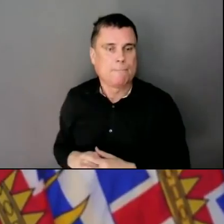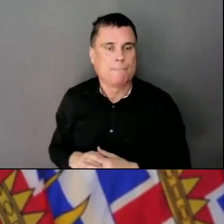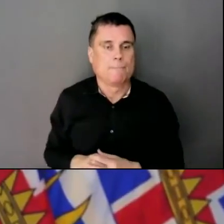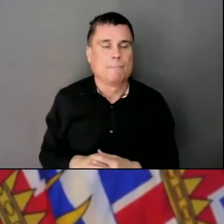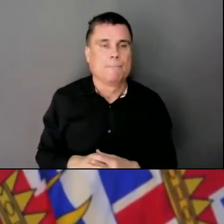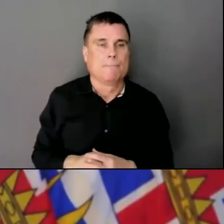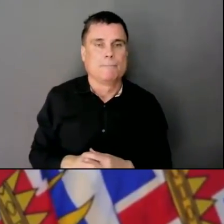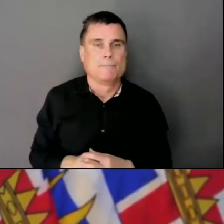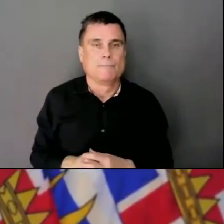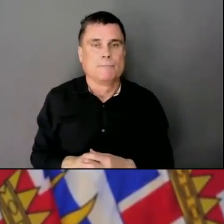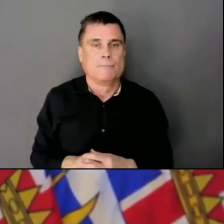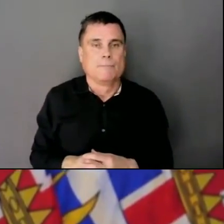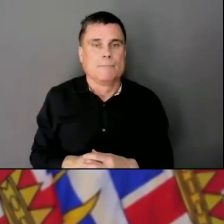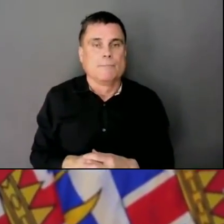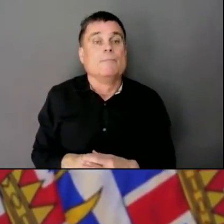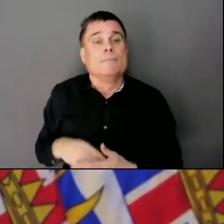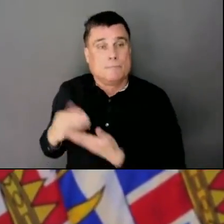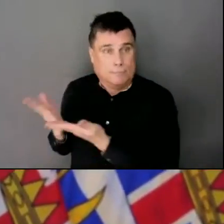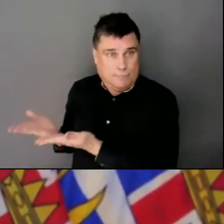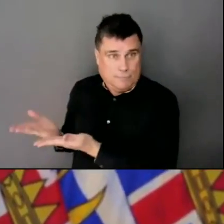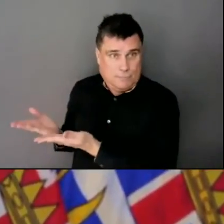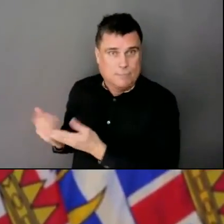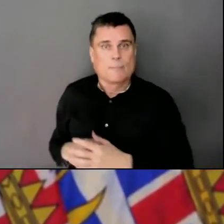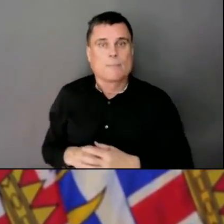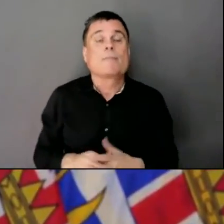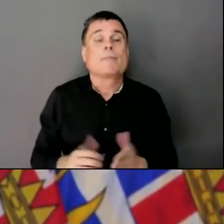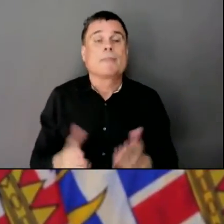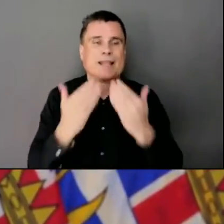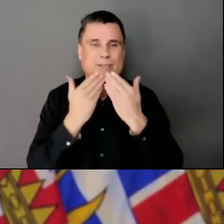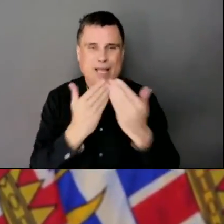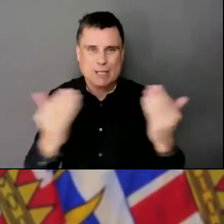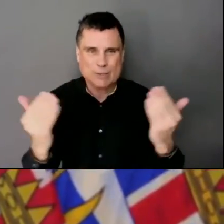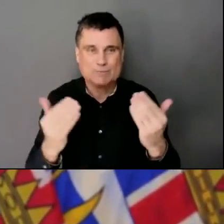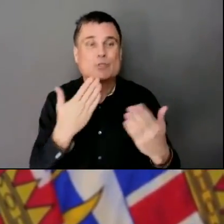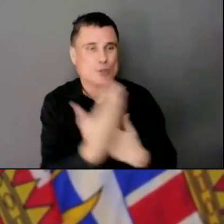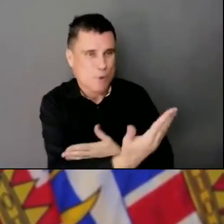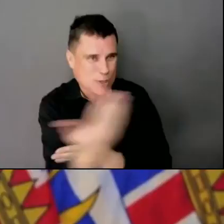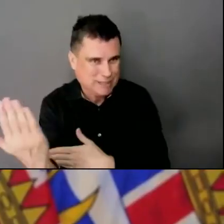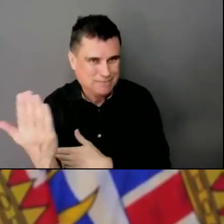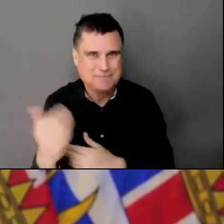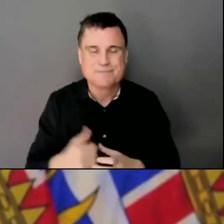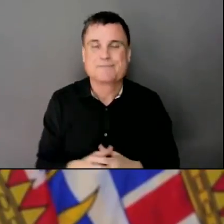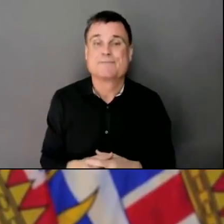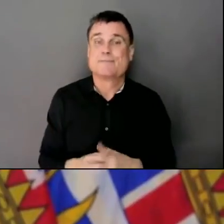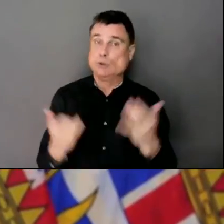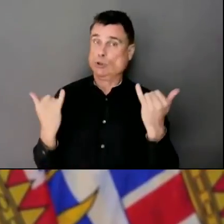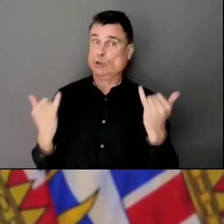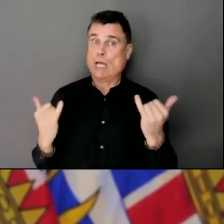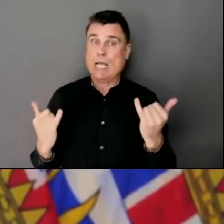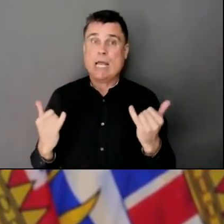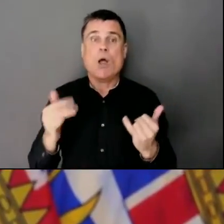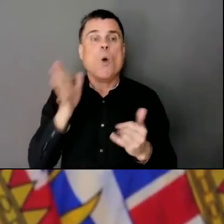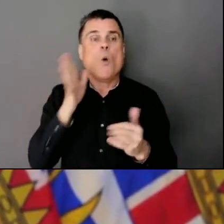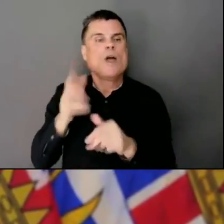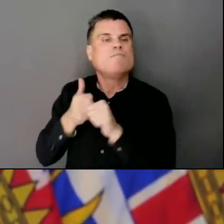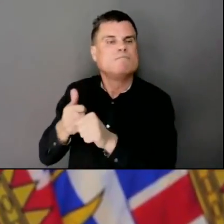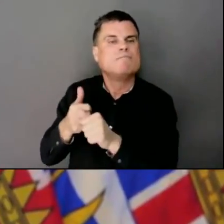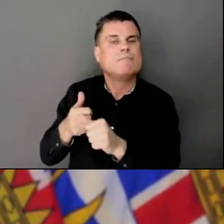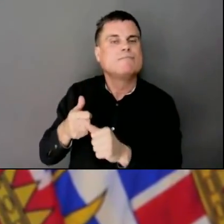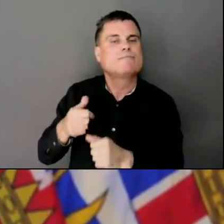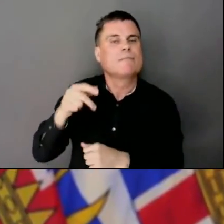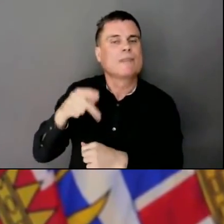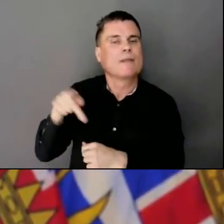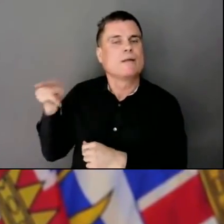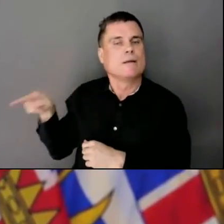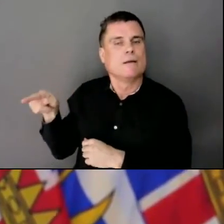Thank you very much and good morning. So today I have the pleasure of talking about our